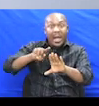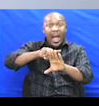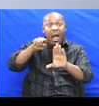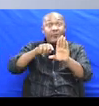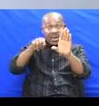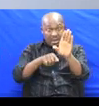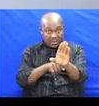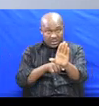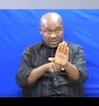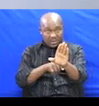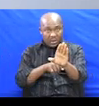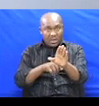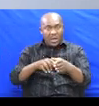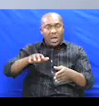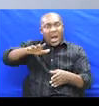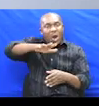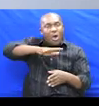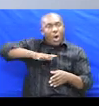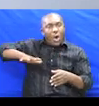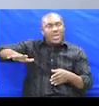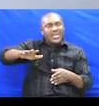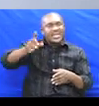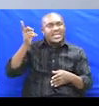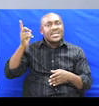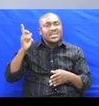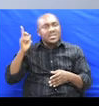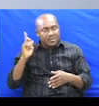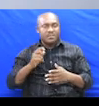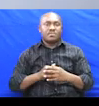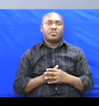in African colonies